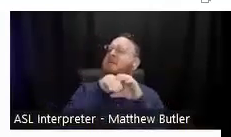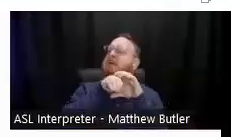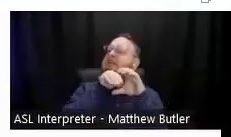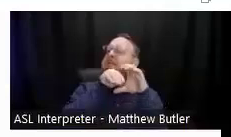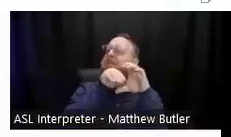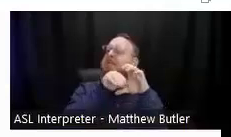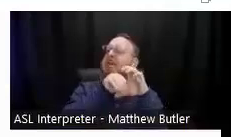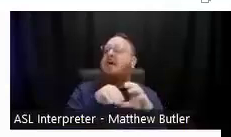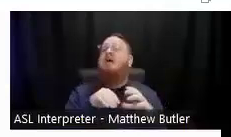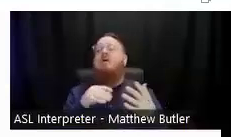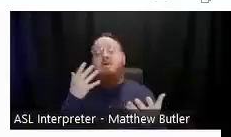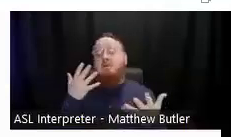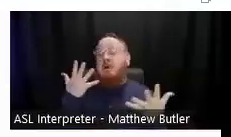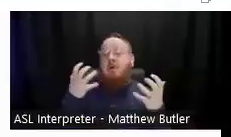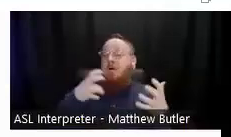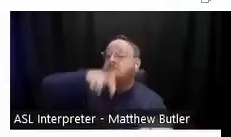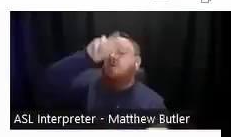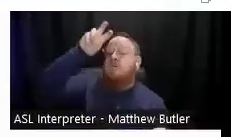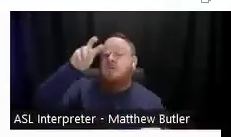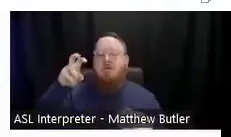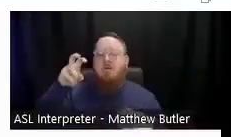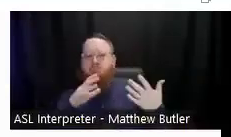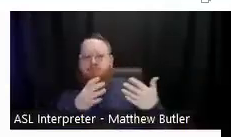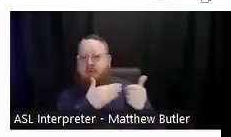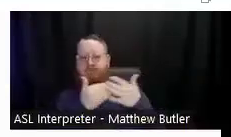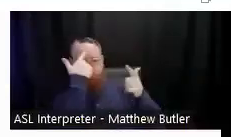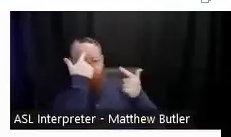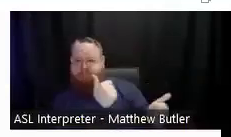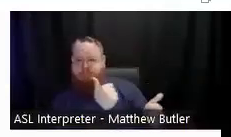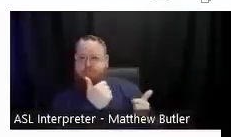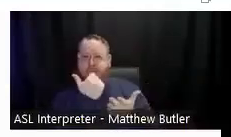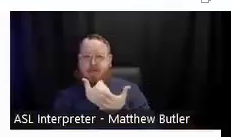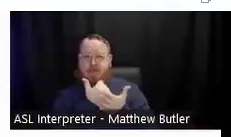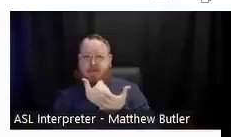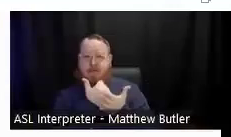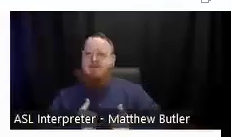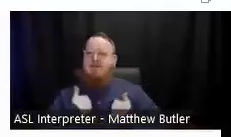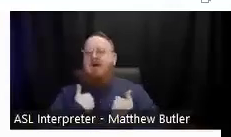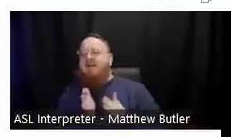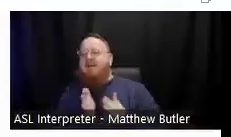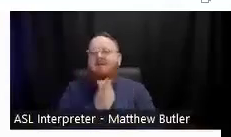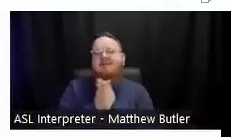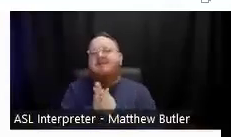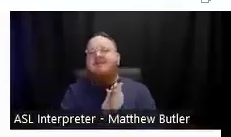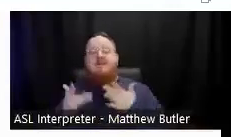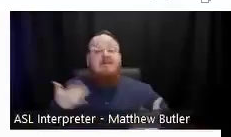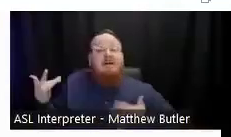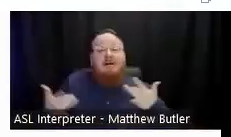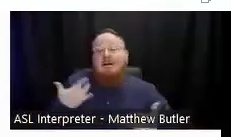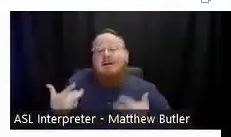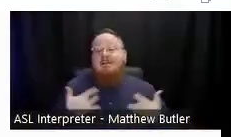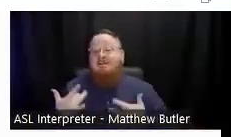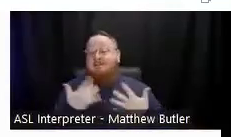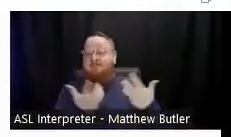thing. Whatever it is that makes their life exciting and what they want to accomplish